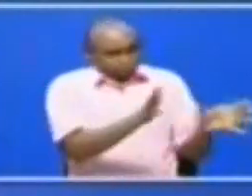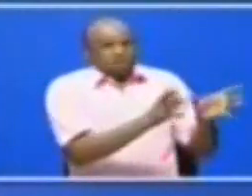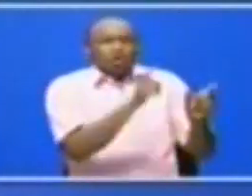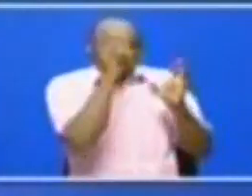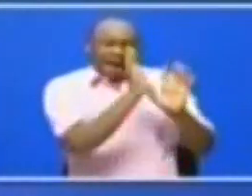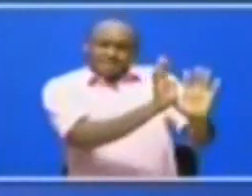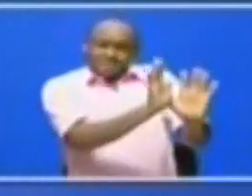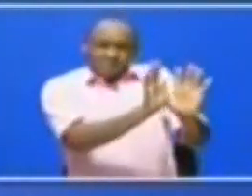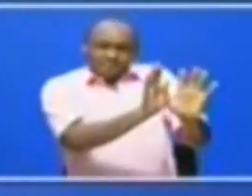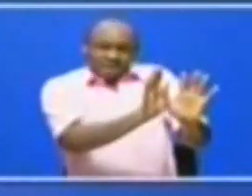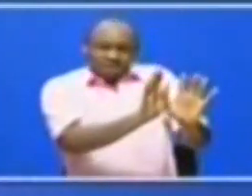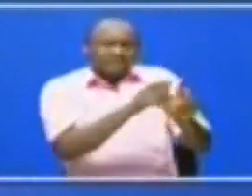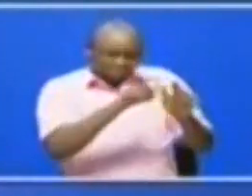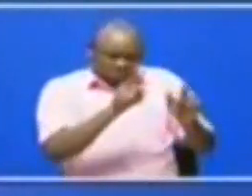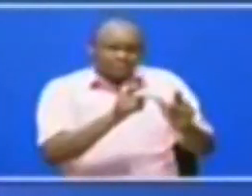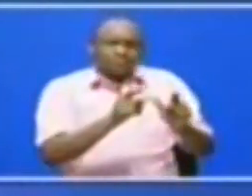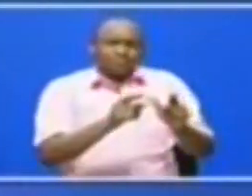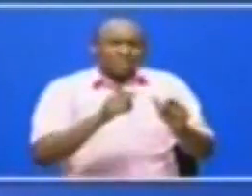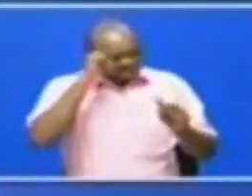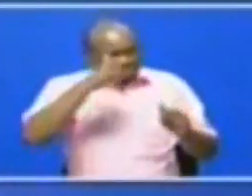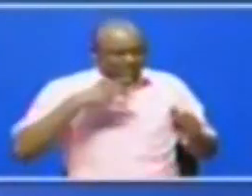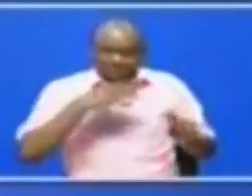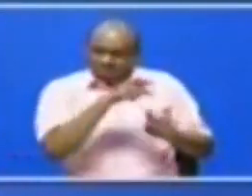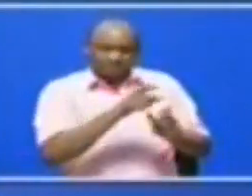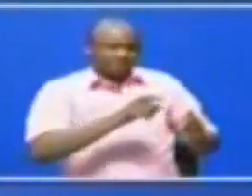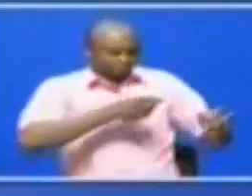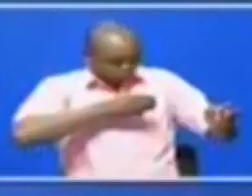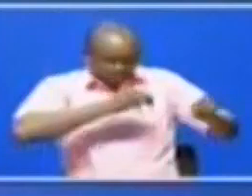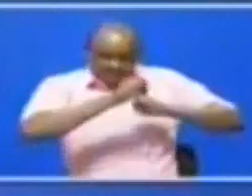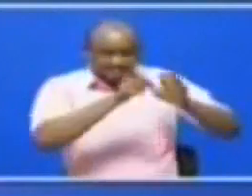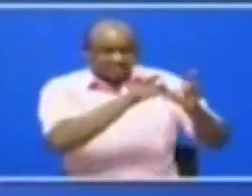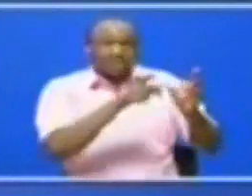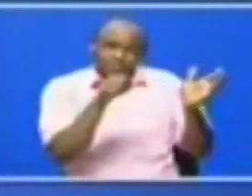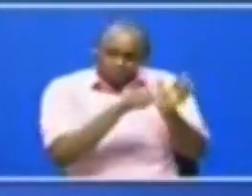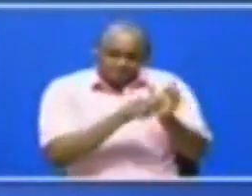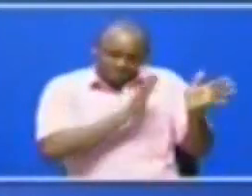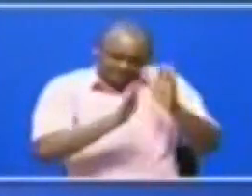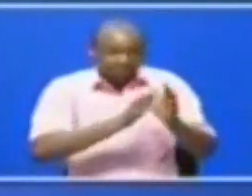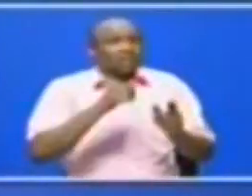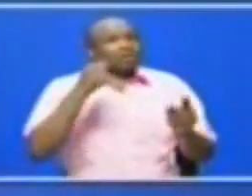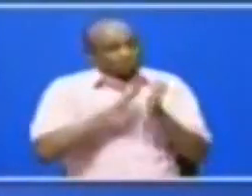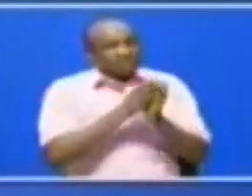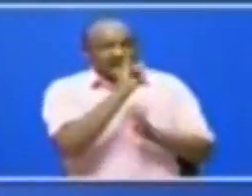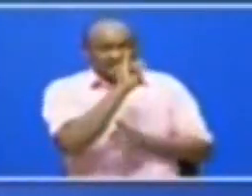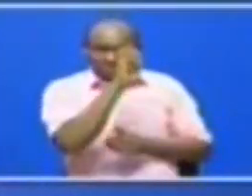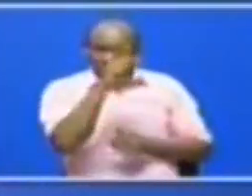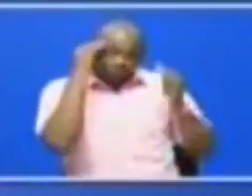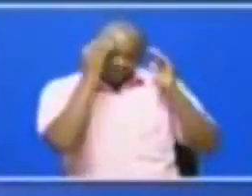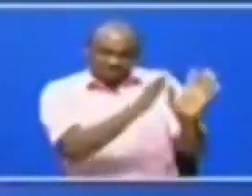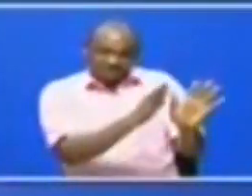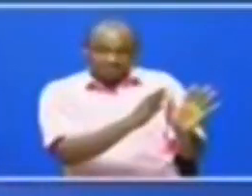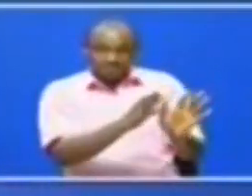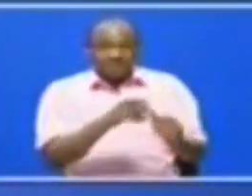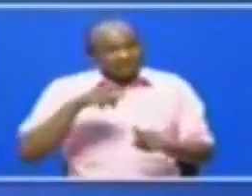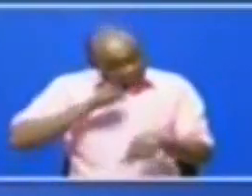party technocrats, the clever people, their lawyers, their strategists, to fight the IEBC fight while they go on